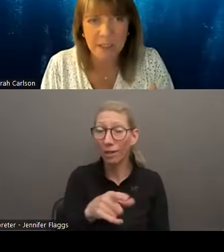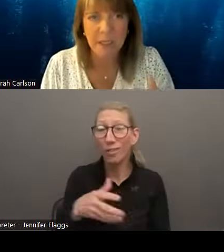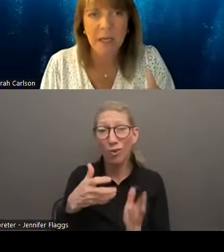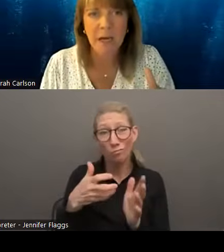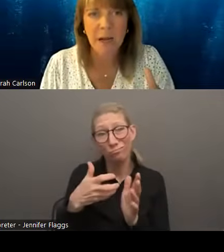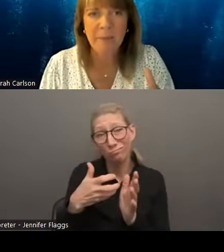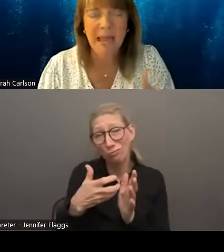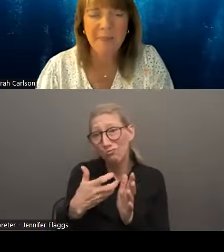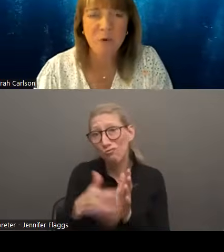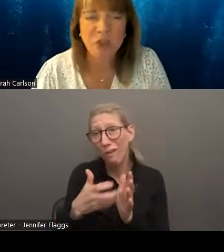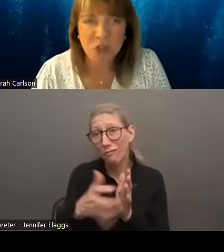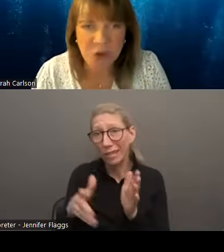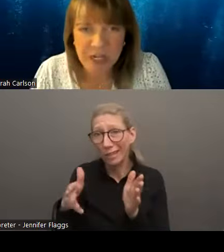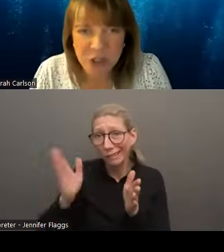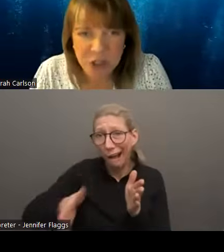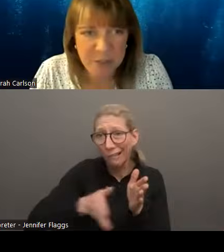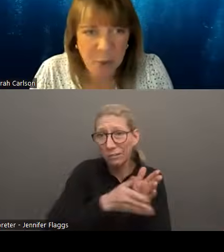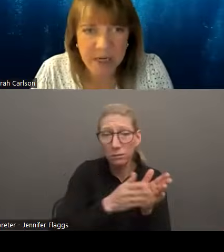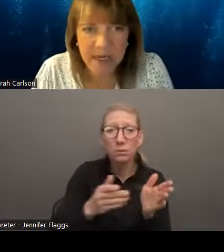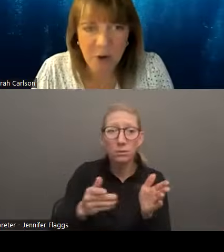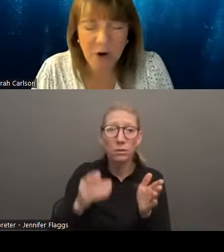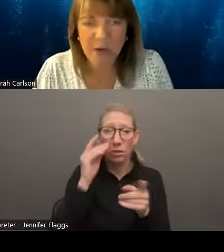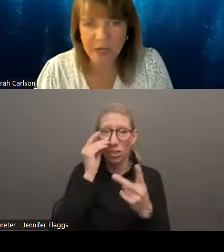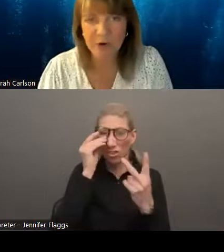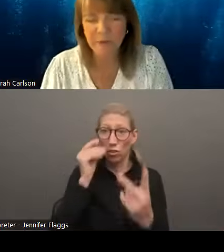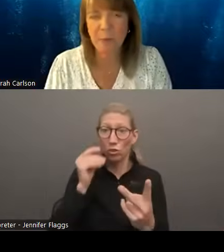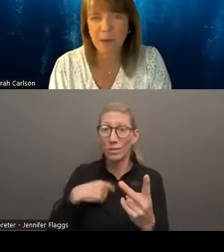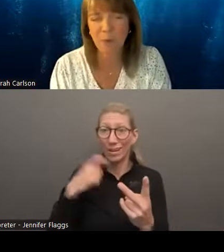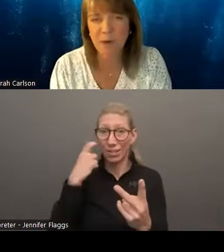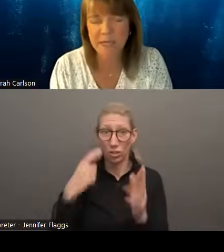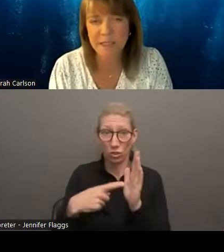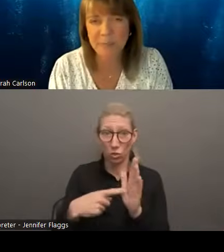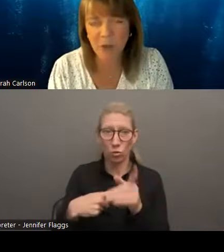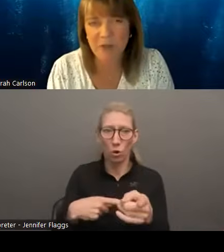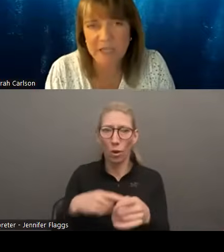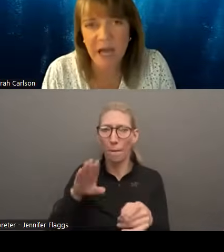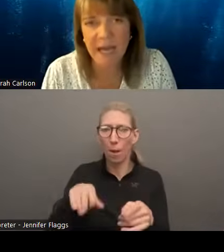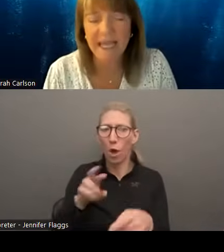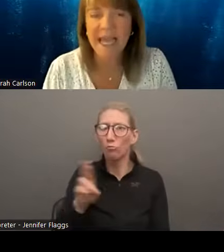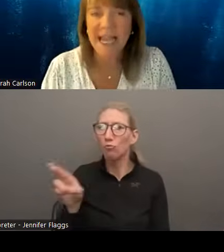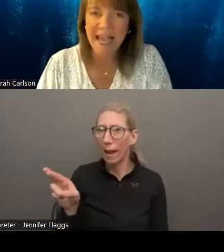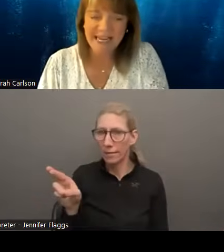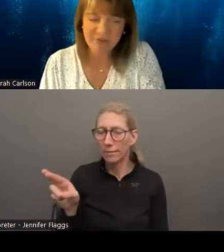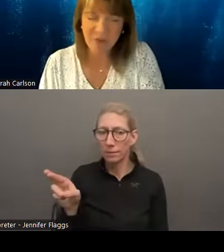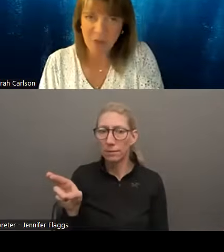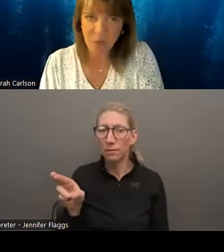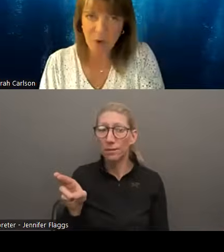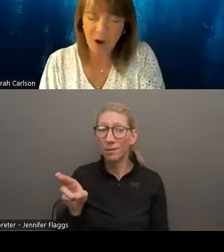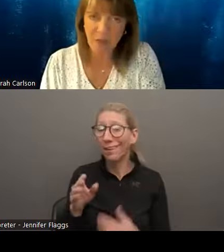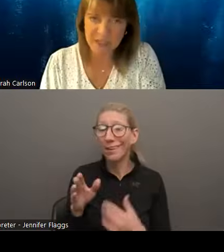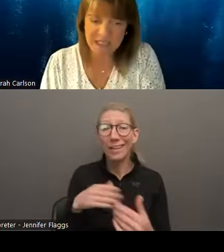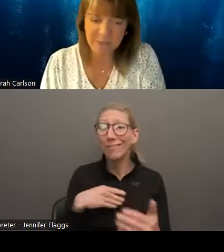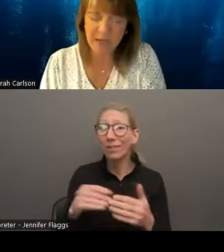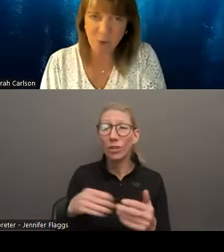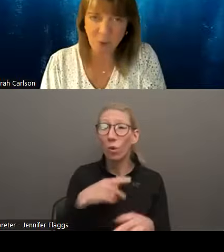worked, and those 2 that I just pointed out are here in the bottom right part of the slide. And even though they were